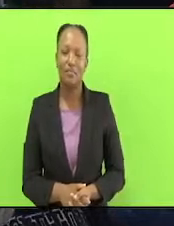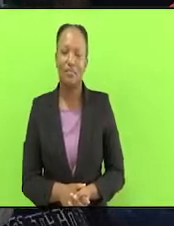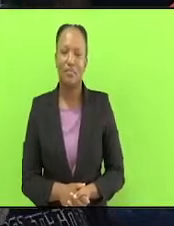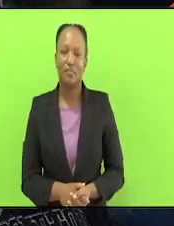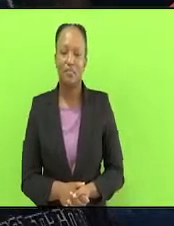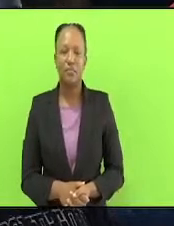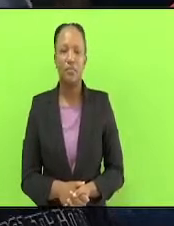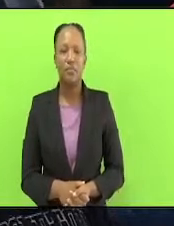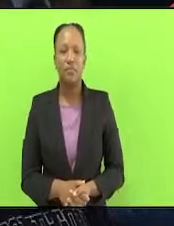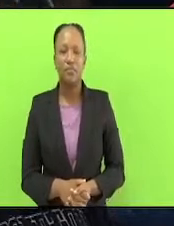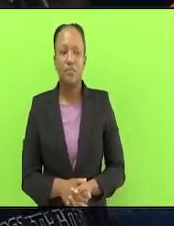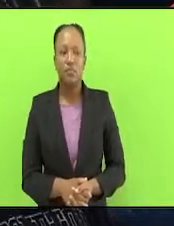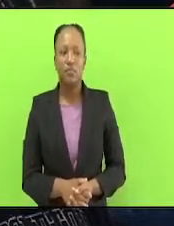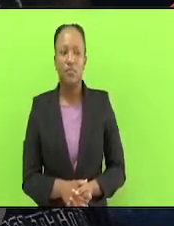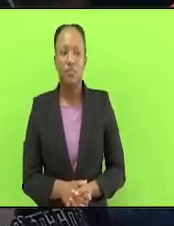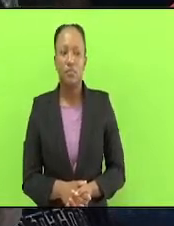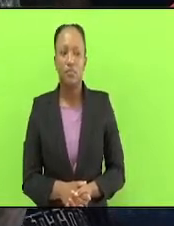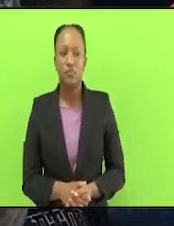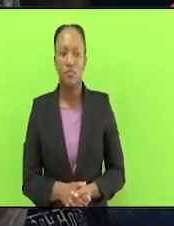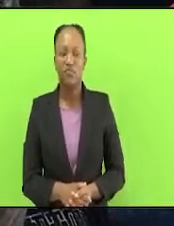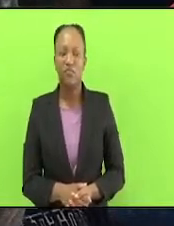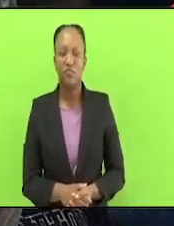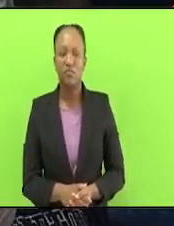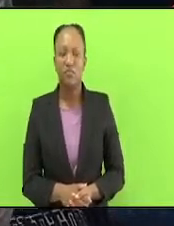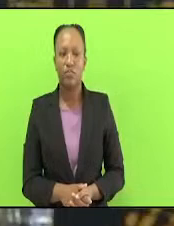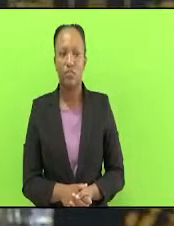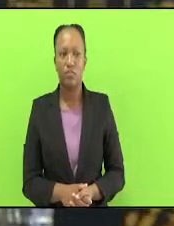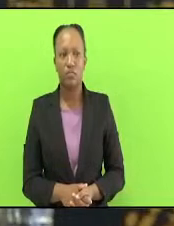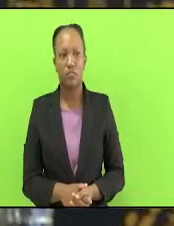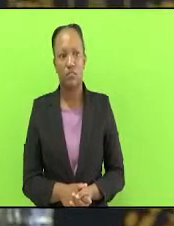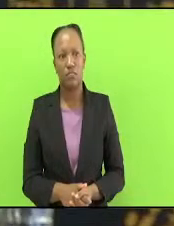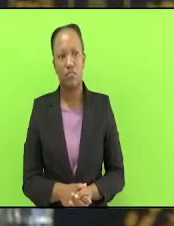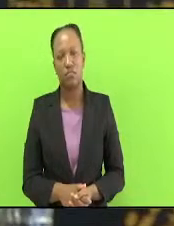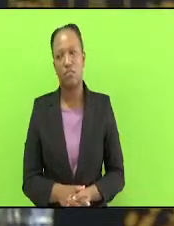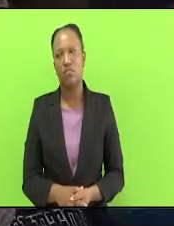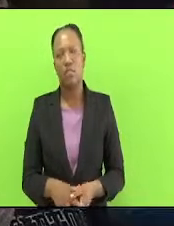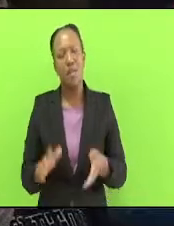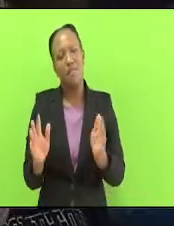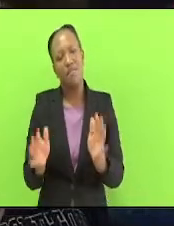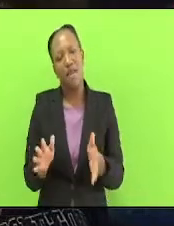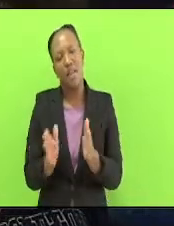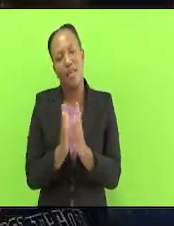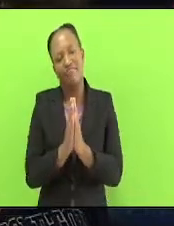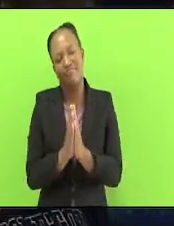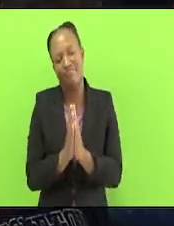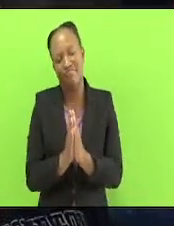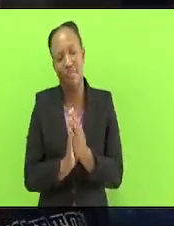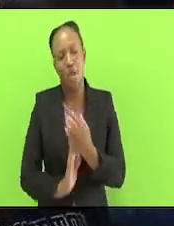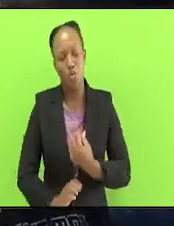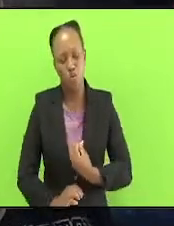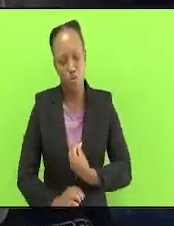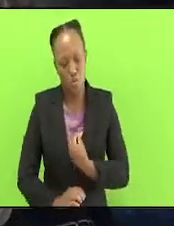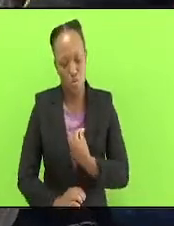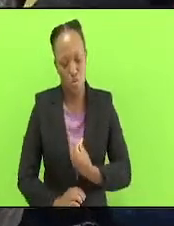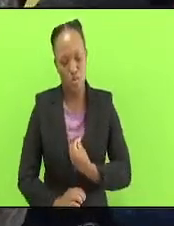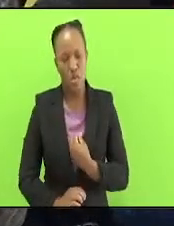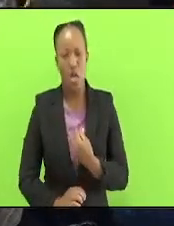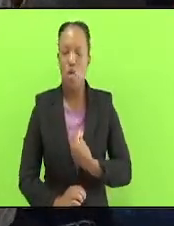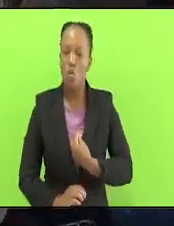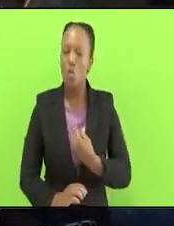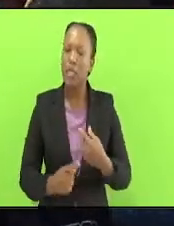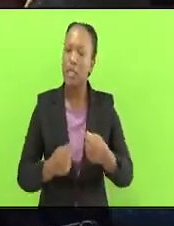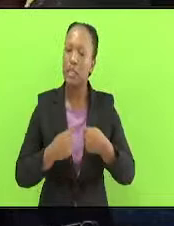opportunities for our siblings. That is my humble Ke sone plea. sekopo sa ka fela, youth, because ke rona the